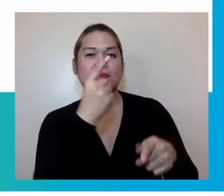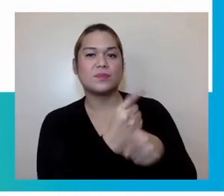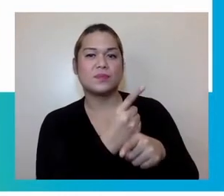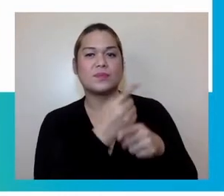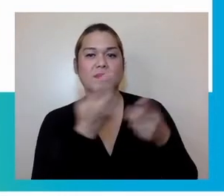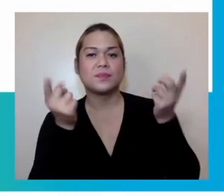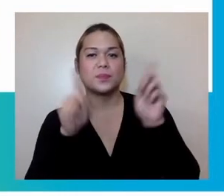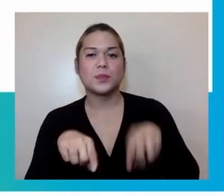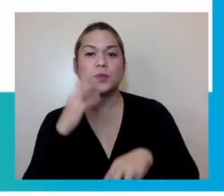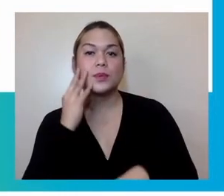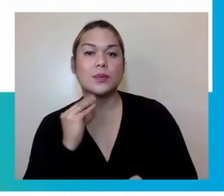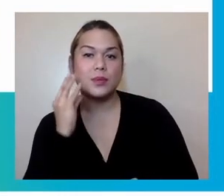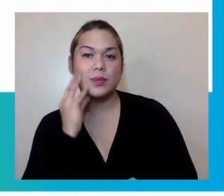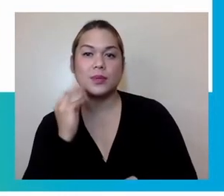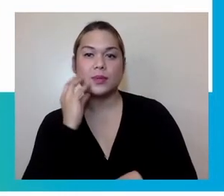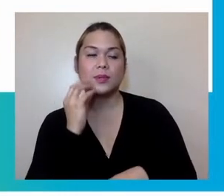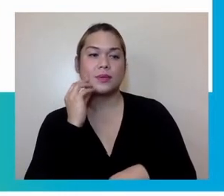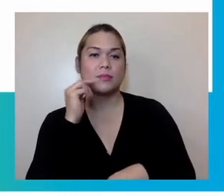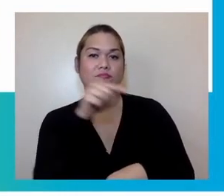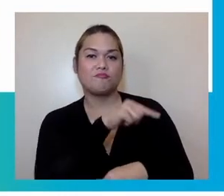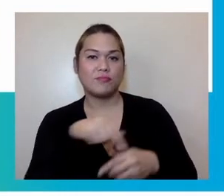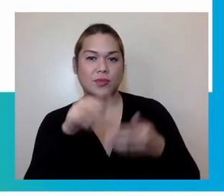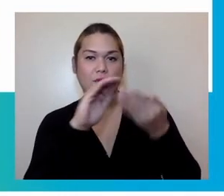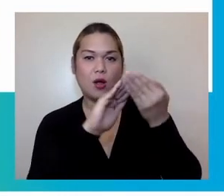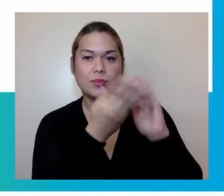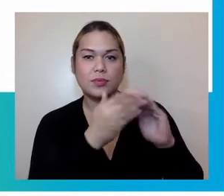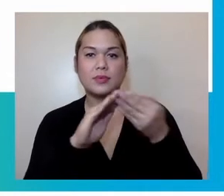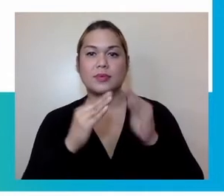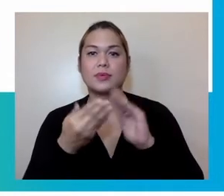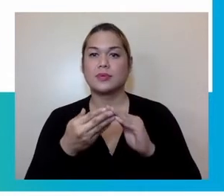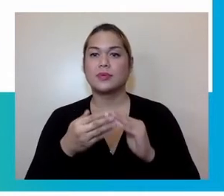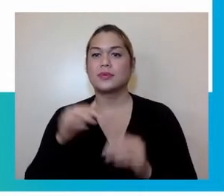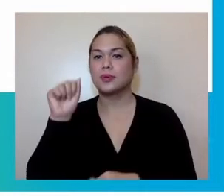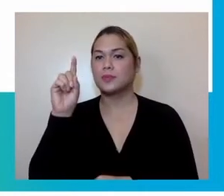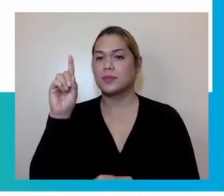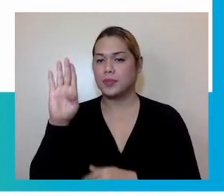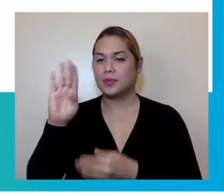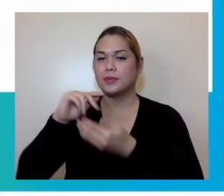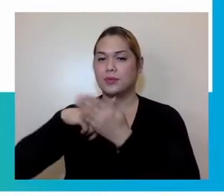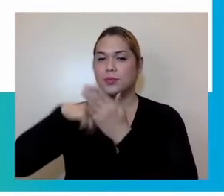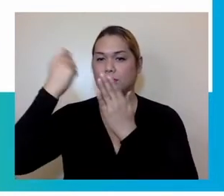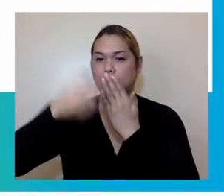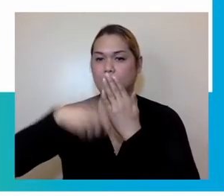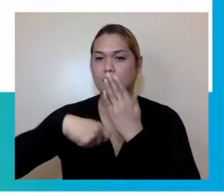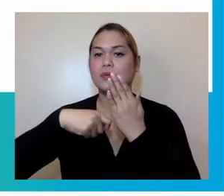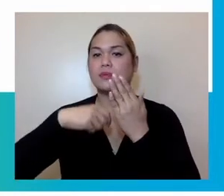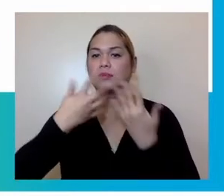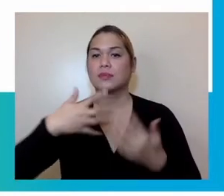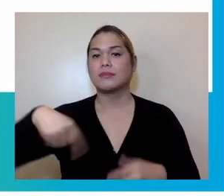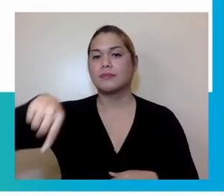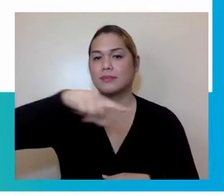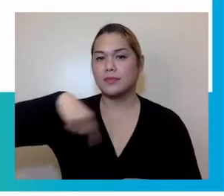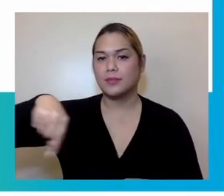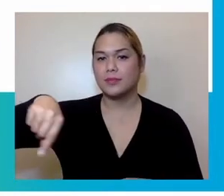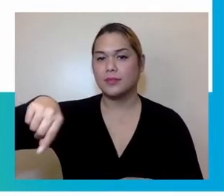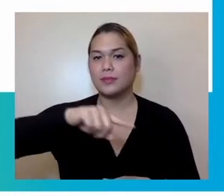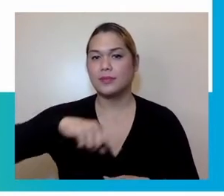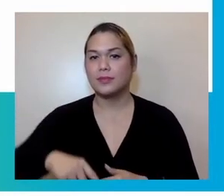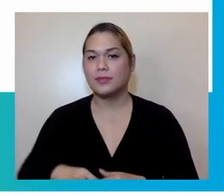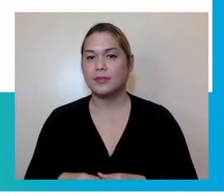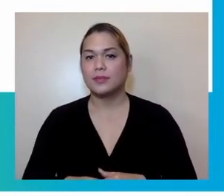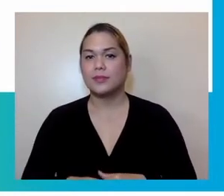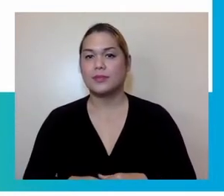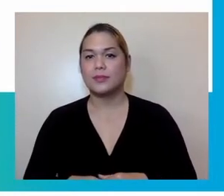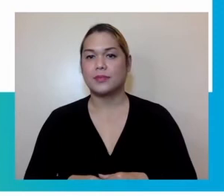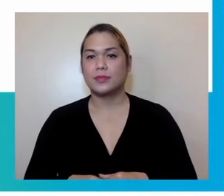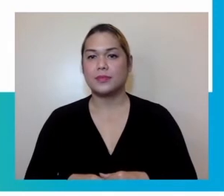areas where ADB-funded energy projects are, and to them, they call it now, the sites of struggles.